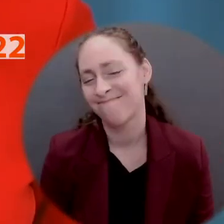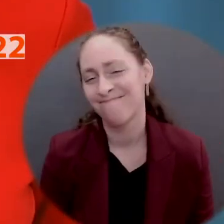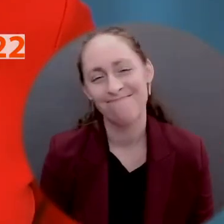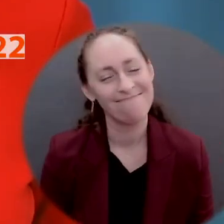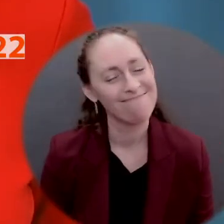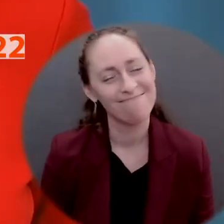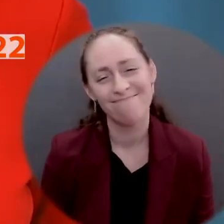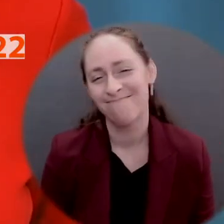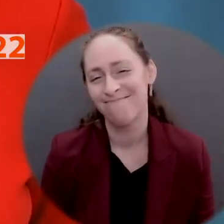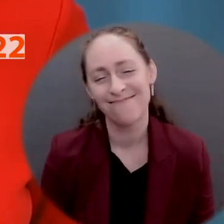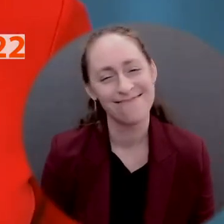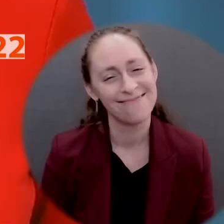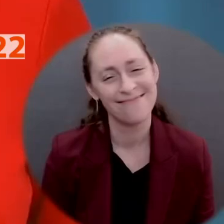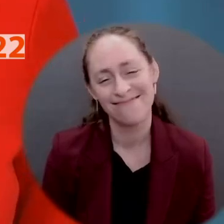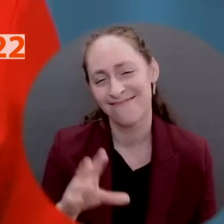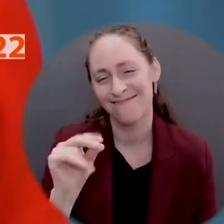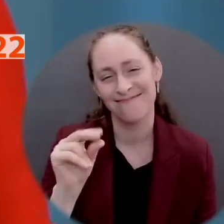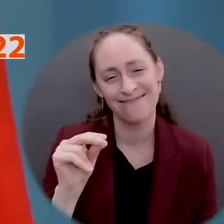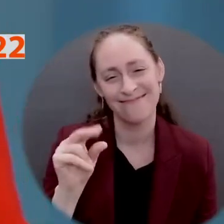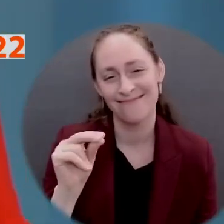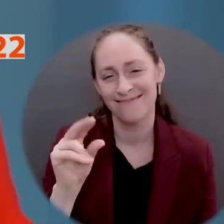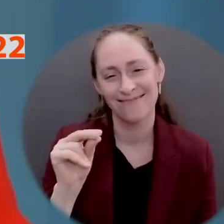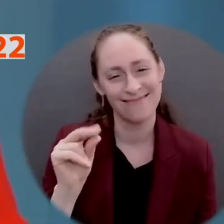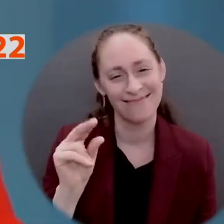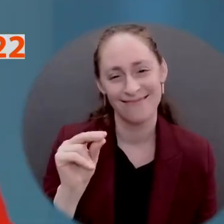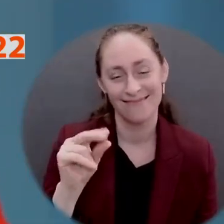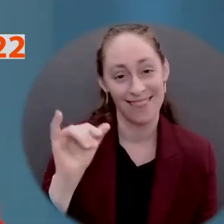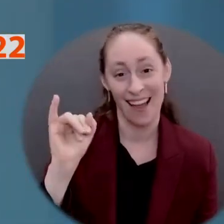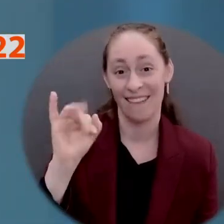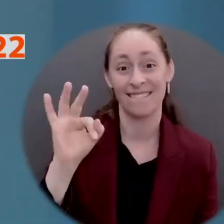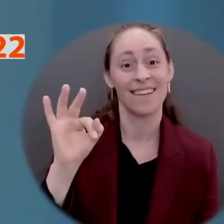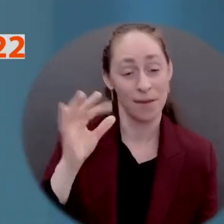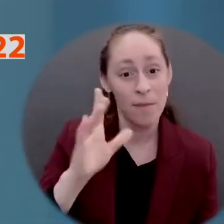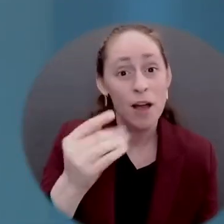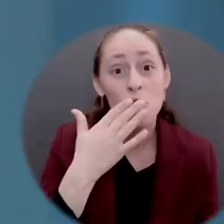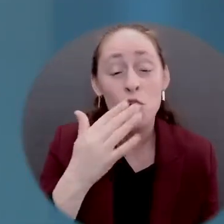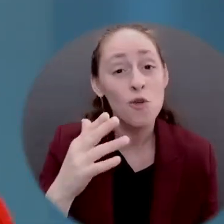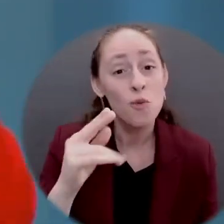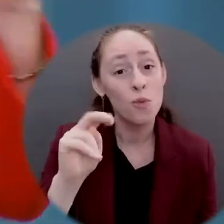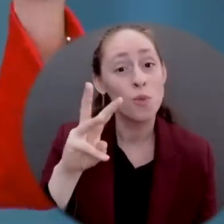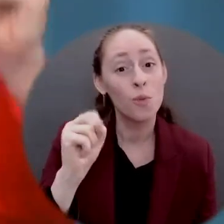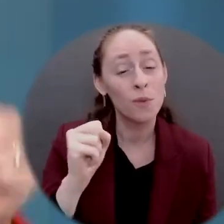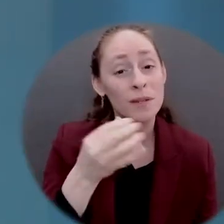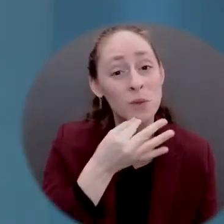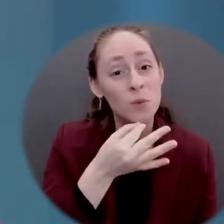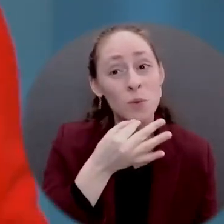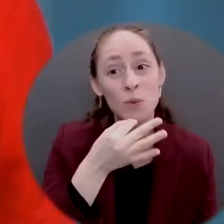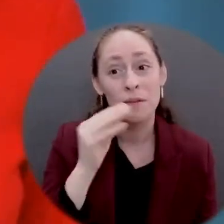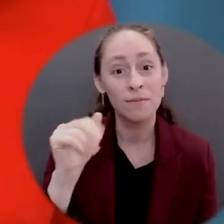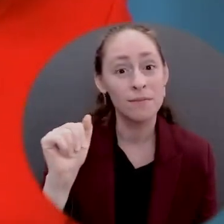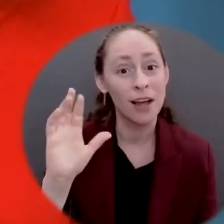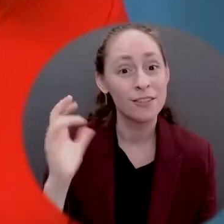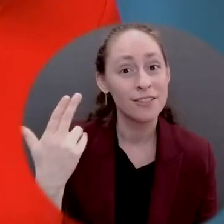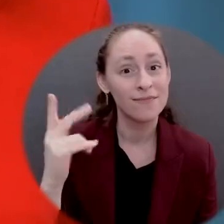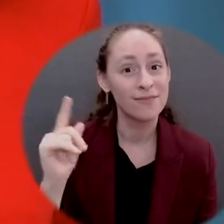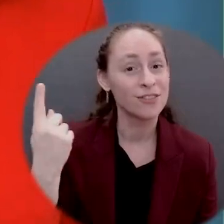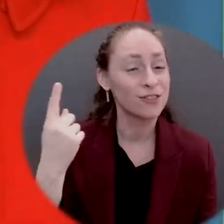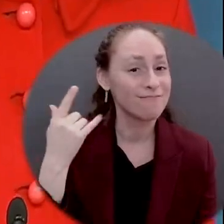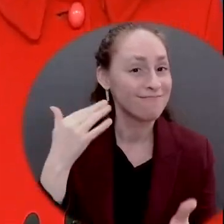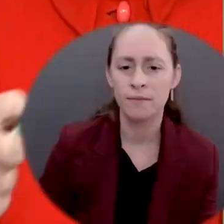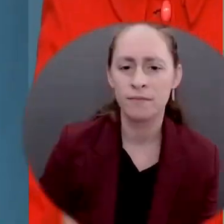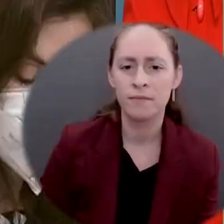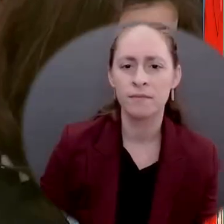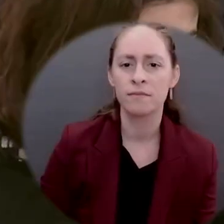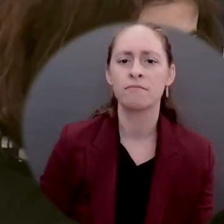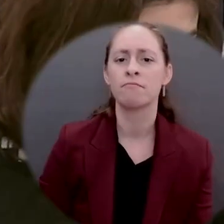will tell you when there's a nominee. The good news is March 1st is around the corner. So, we remain on track and you don't have too